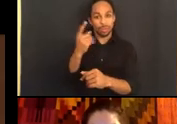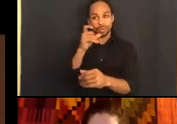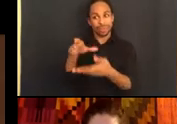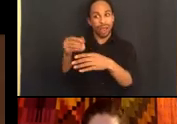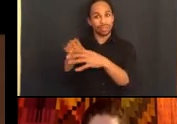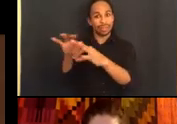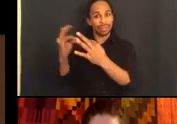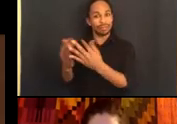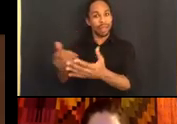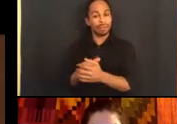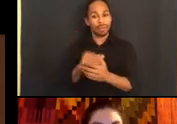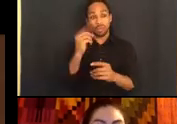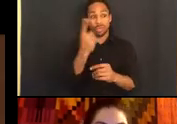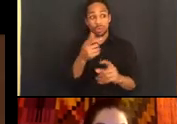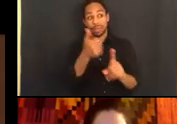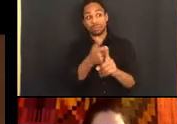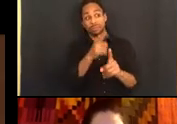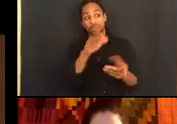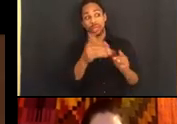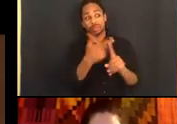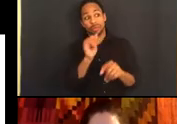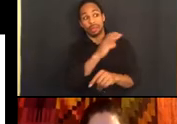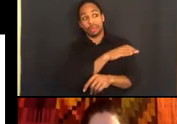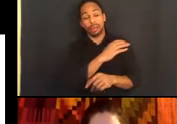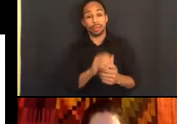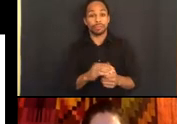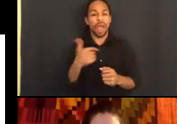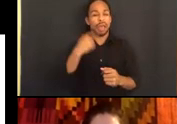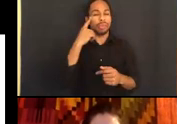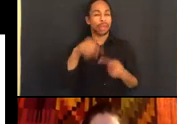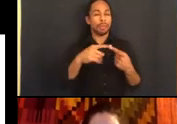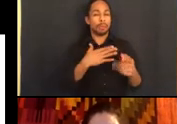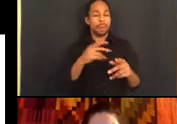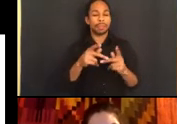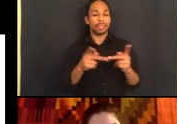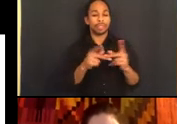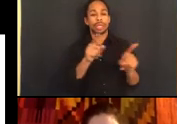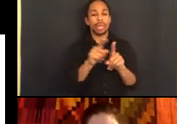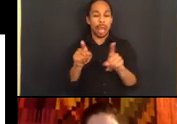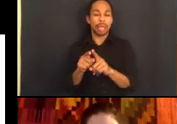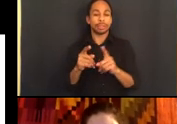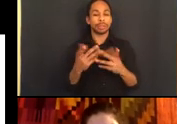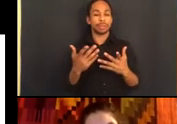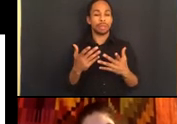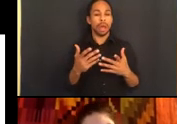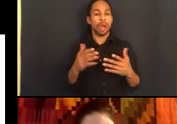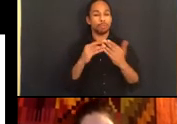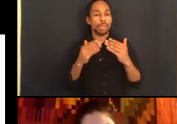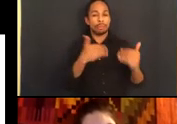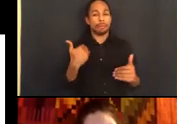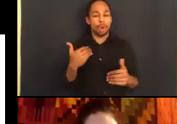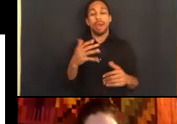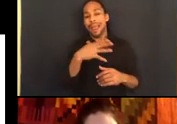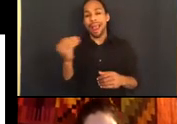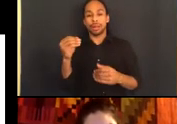and often not as a physician. Next slide. So the SMEA Collective is a community and network